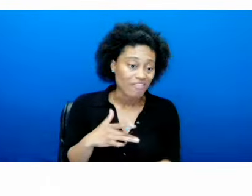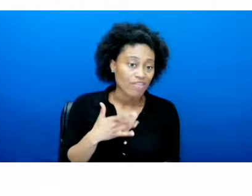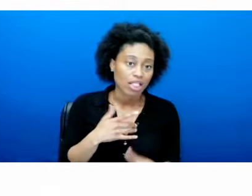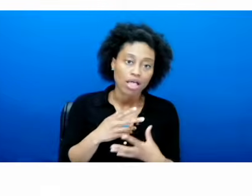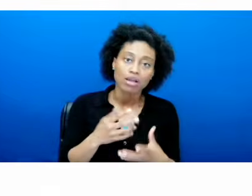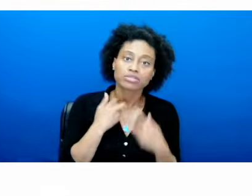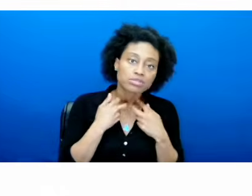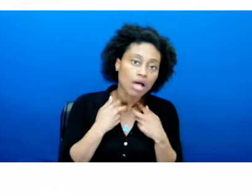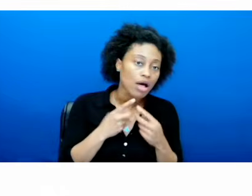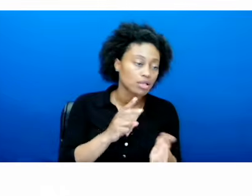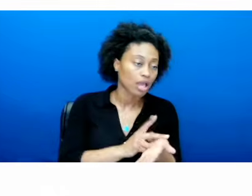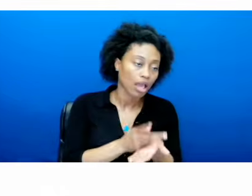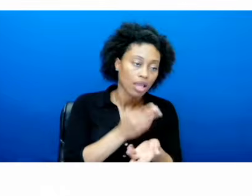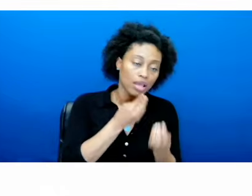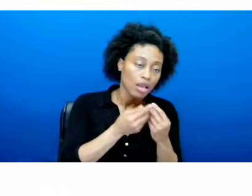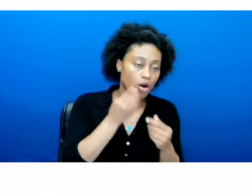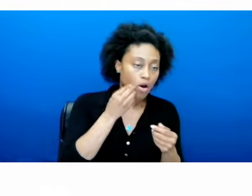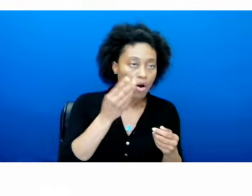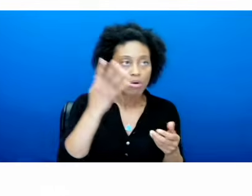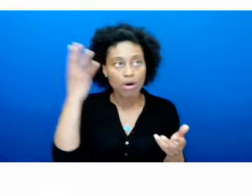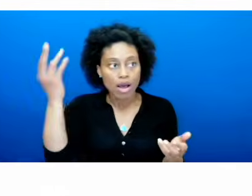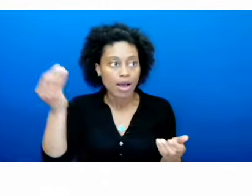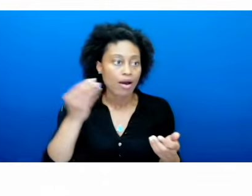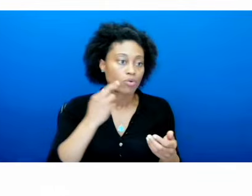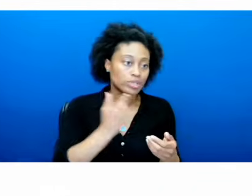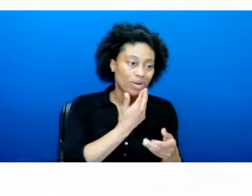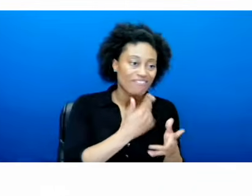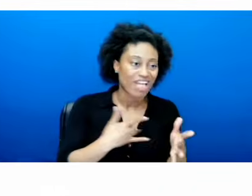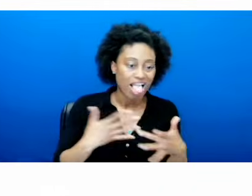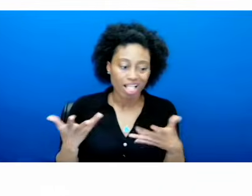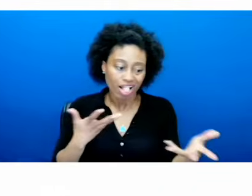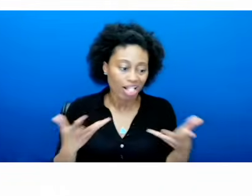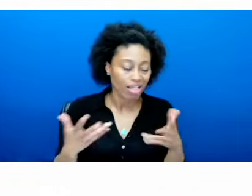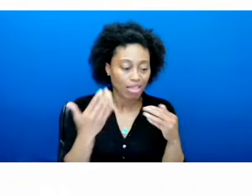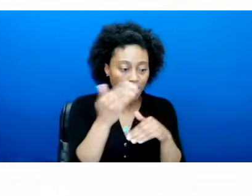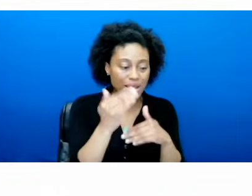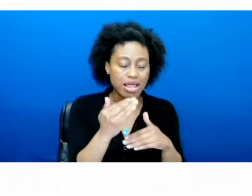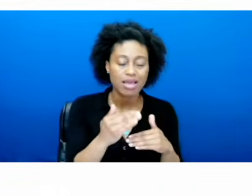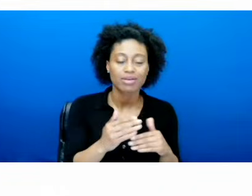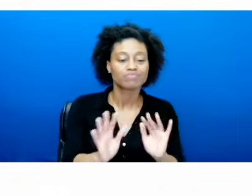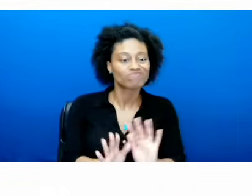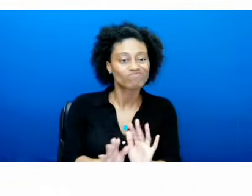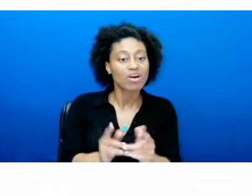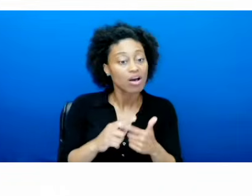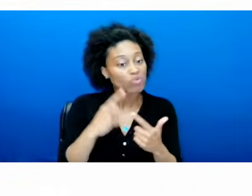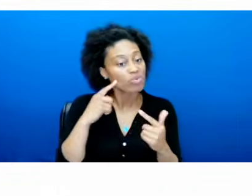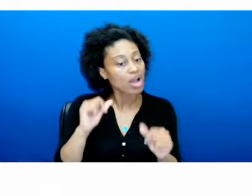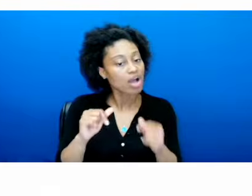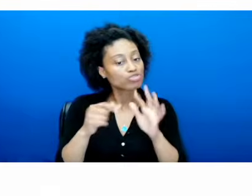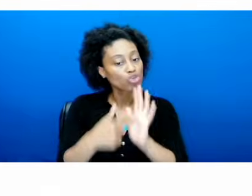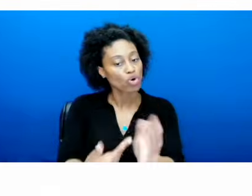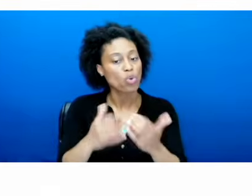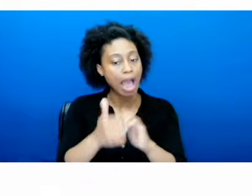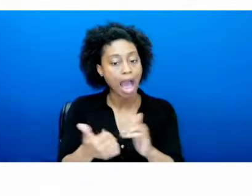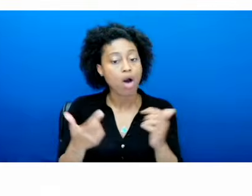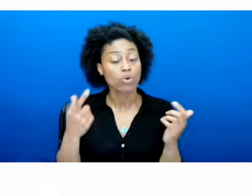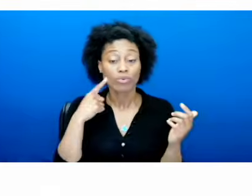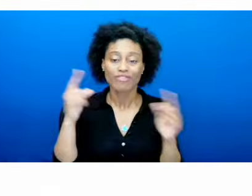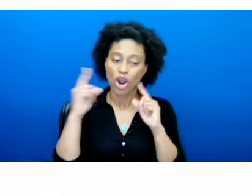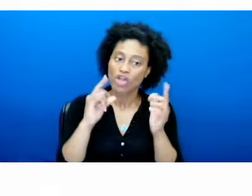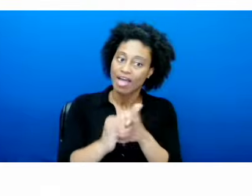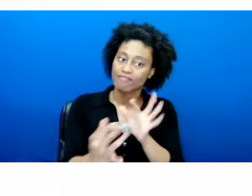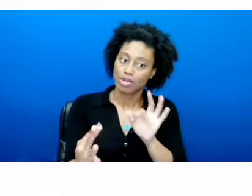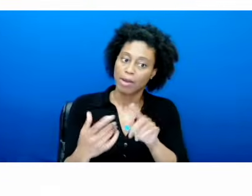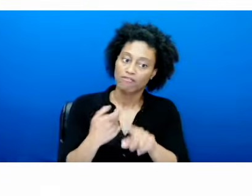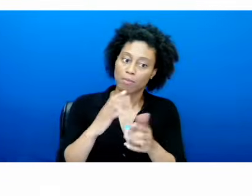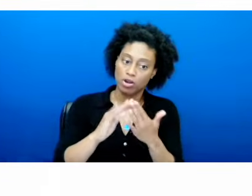whether you're eating at home or eating out. So we hear you. We see this feedback a lot. We've definitely heard this a lot from our community. And